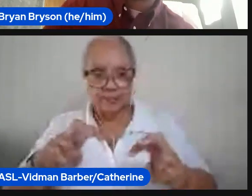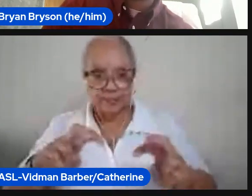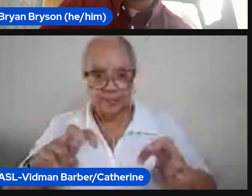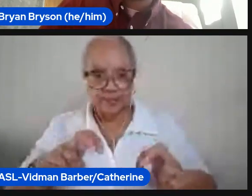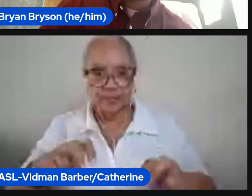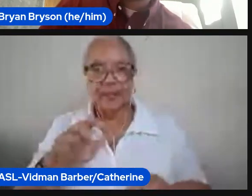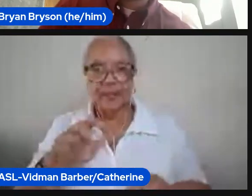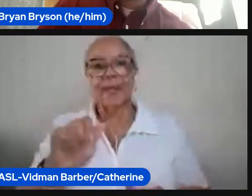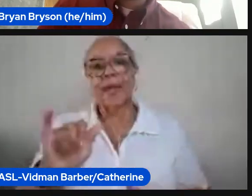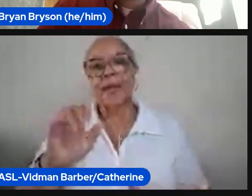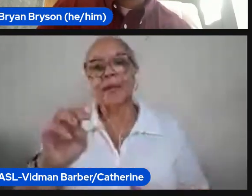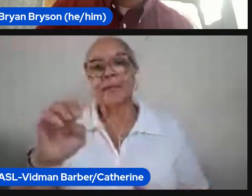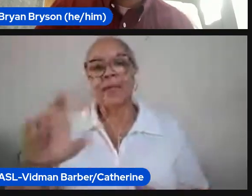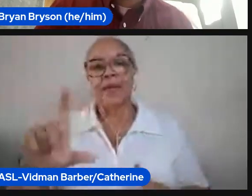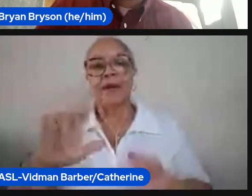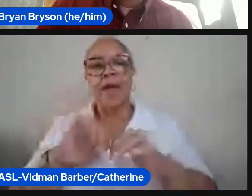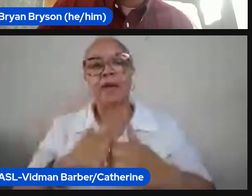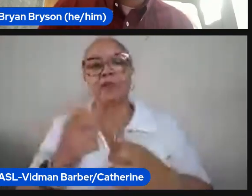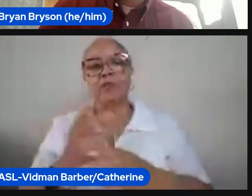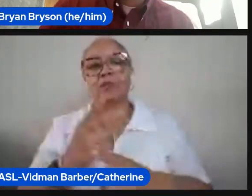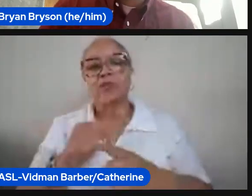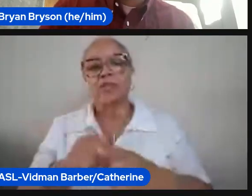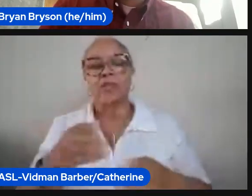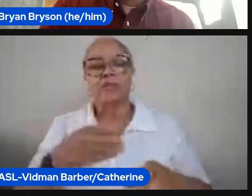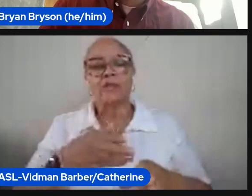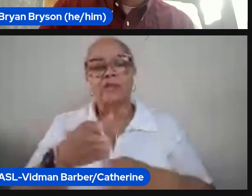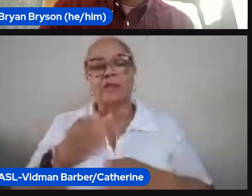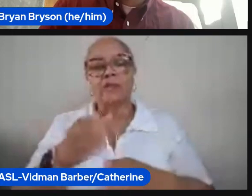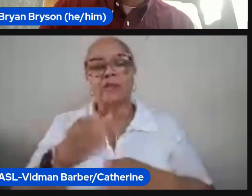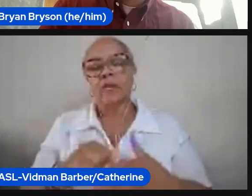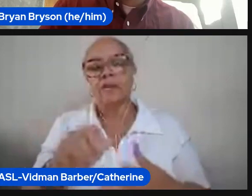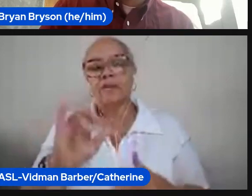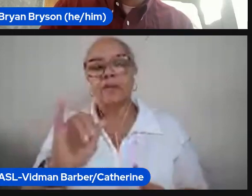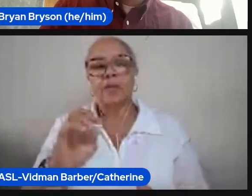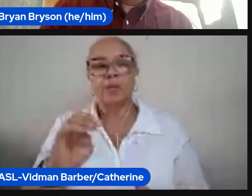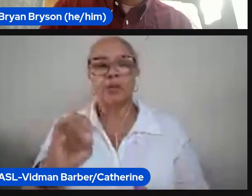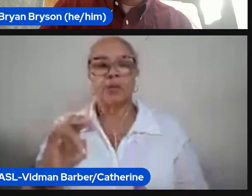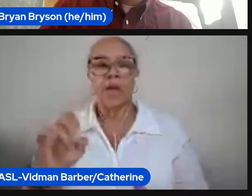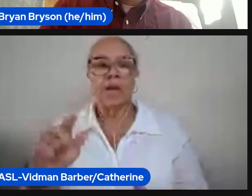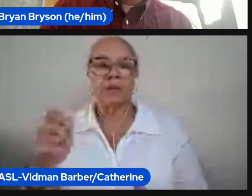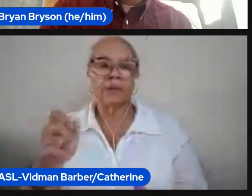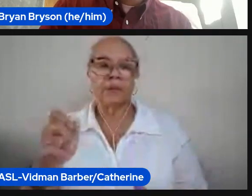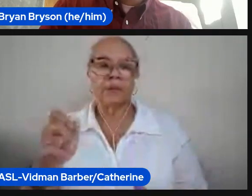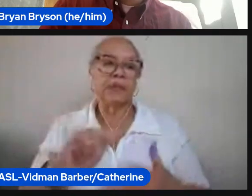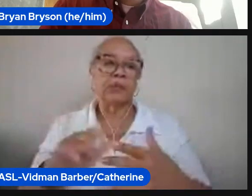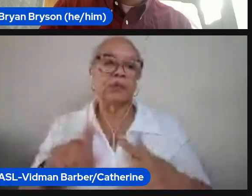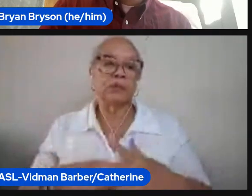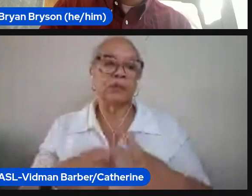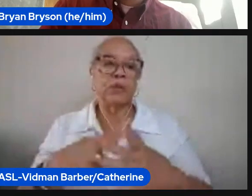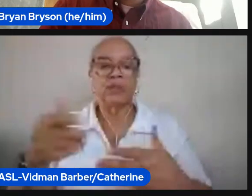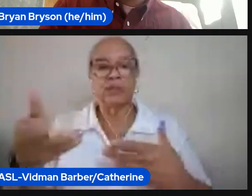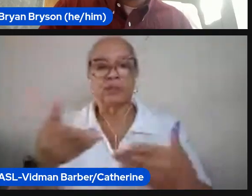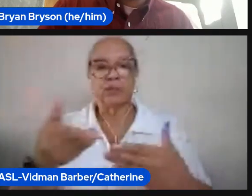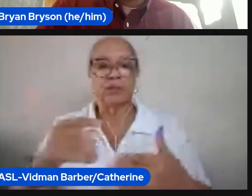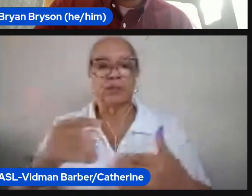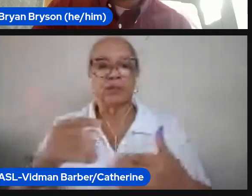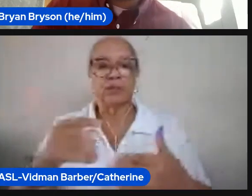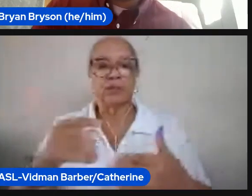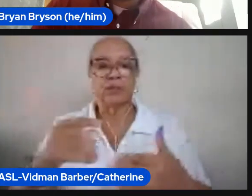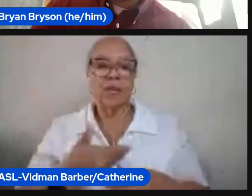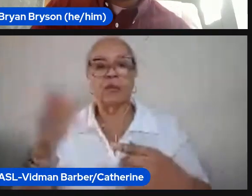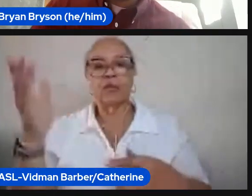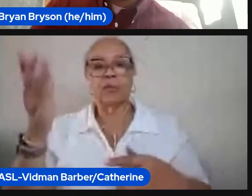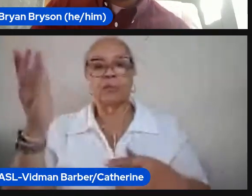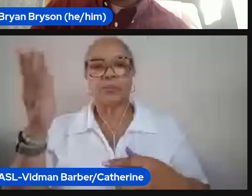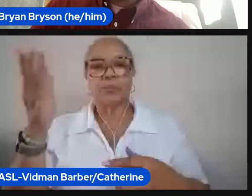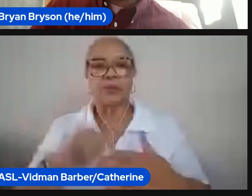is being used in the field of immunology. So I'll start introducing our speakers,